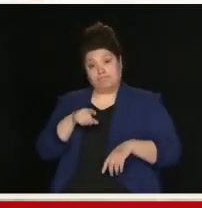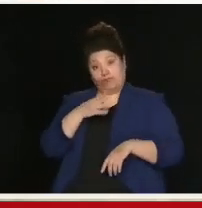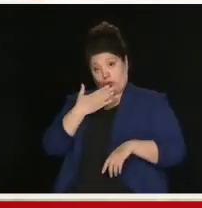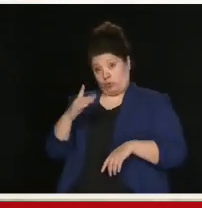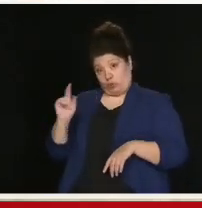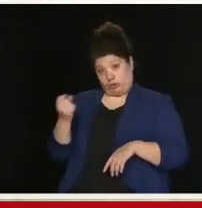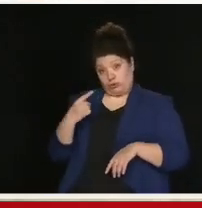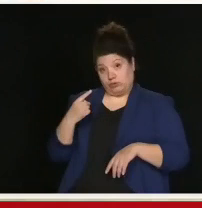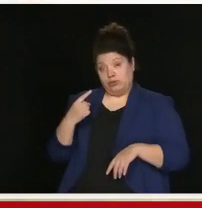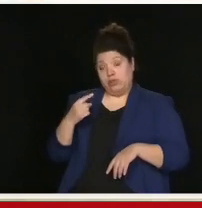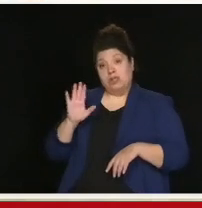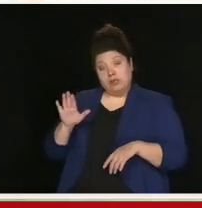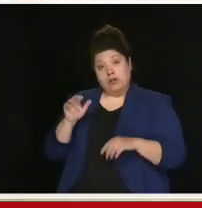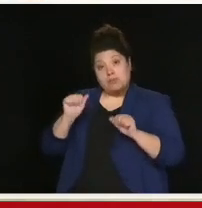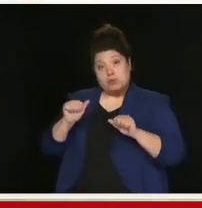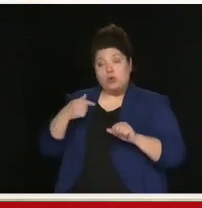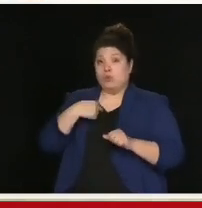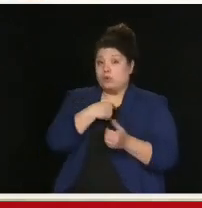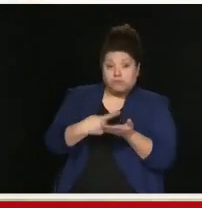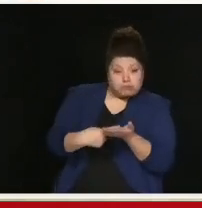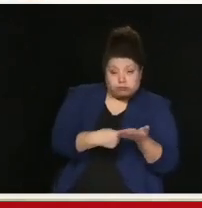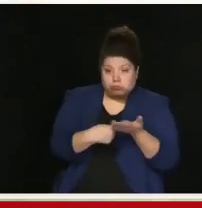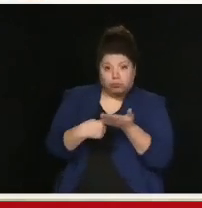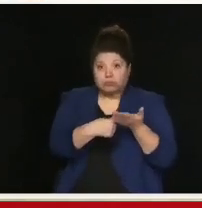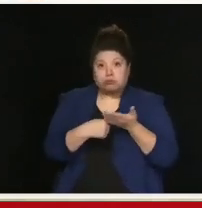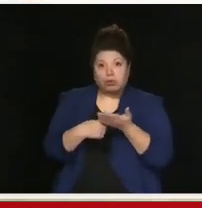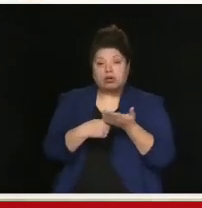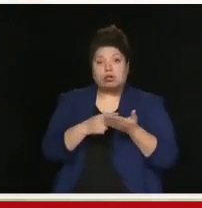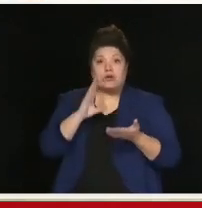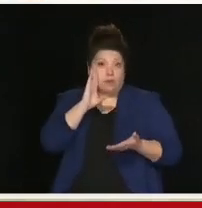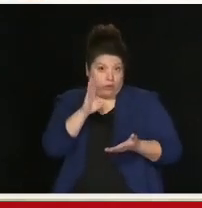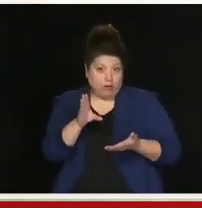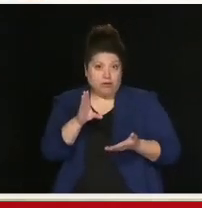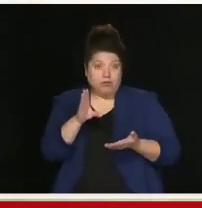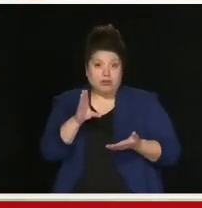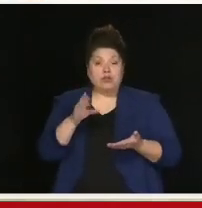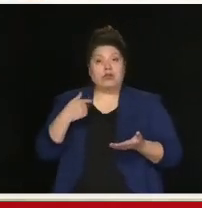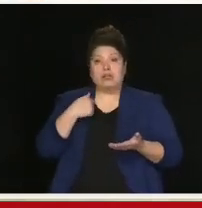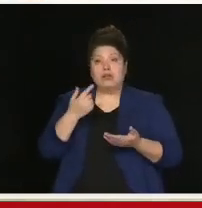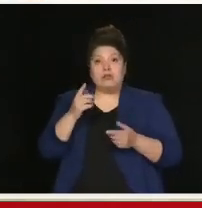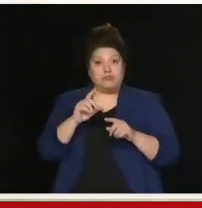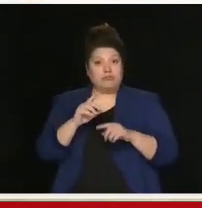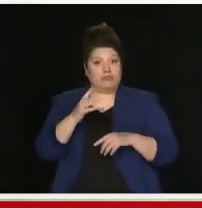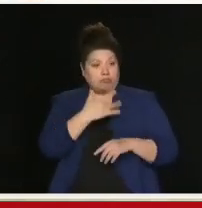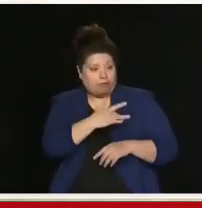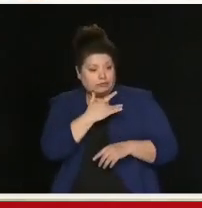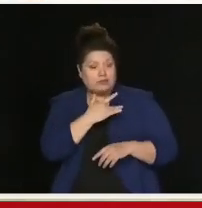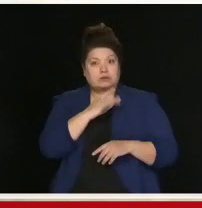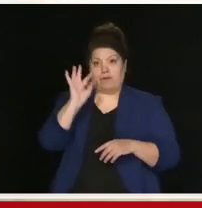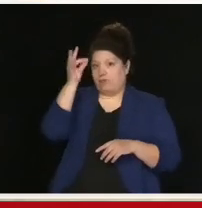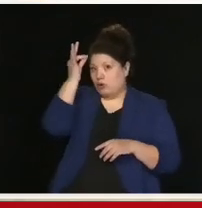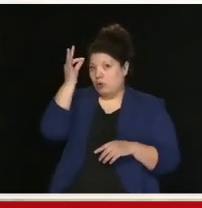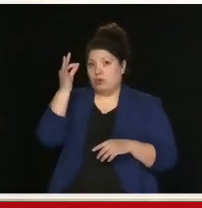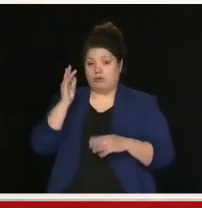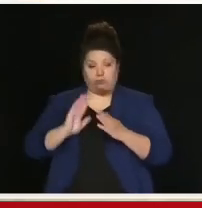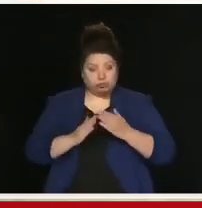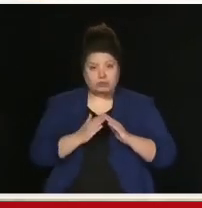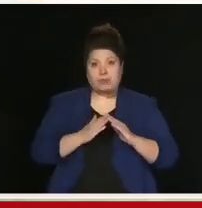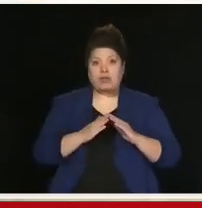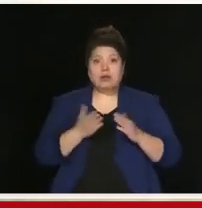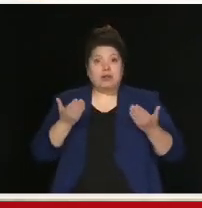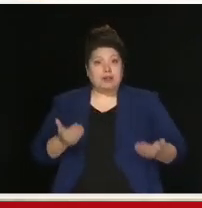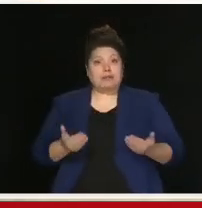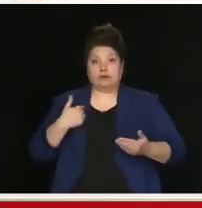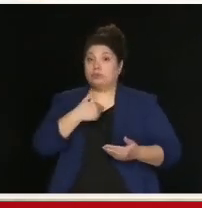ourselves in discussion with between provinces and the federal government. We are a federation, and we're here